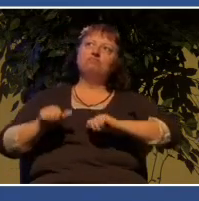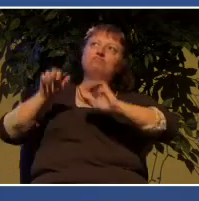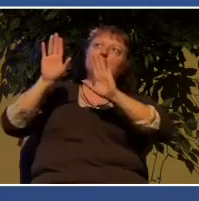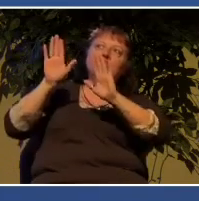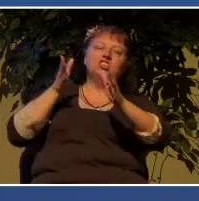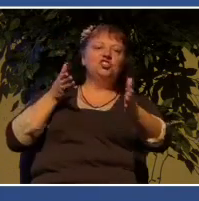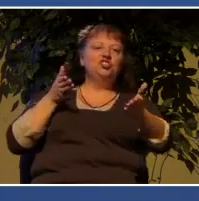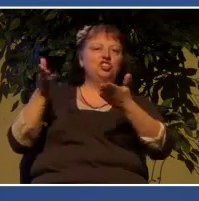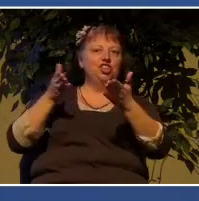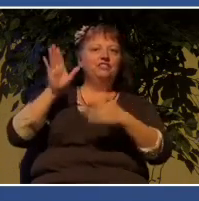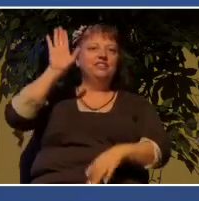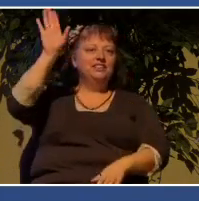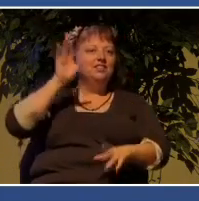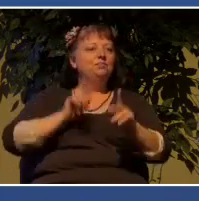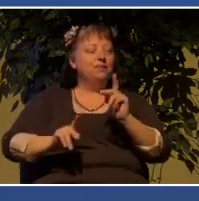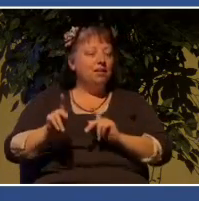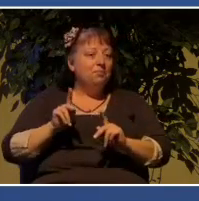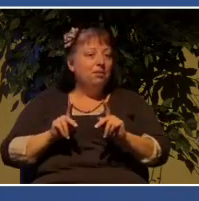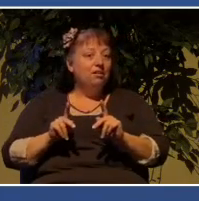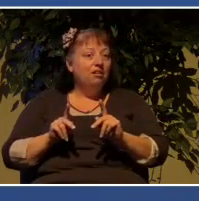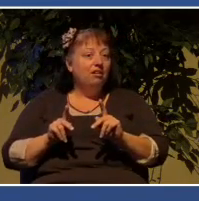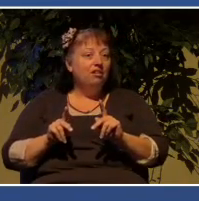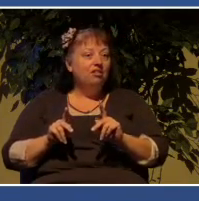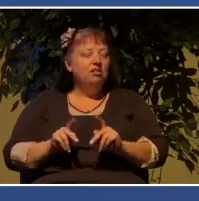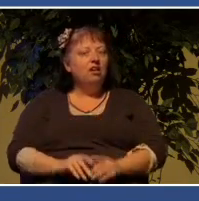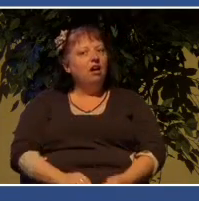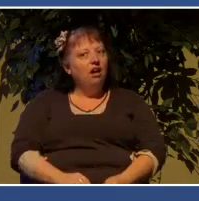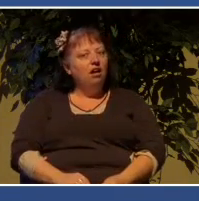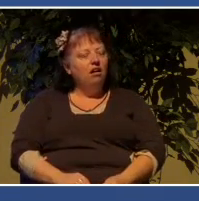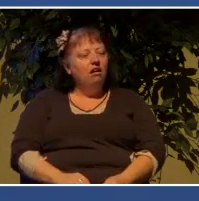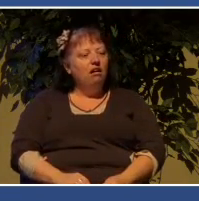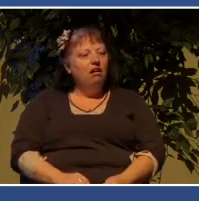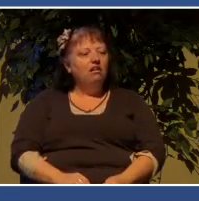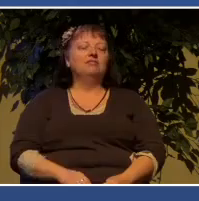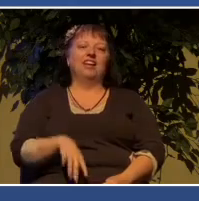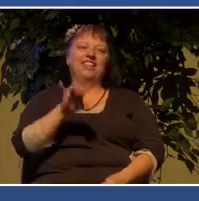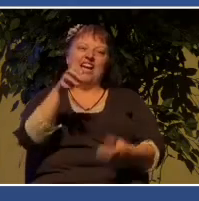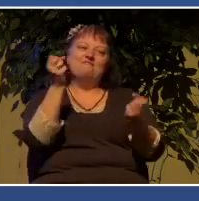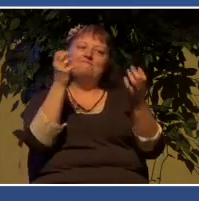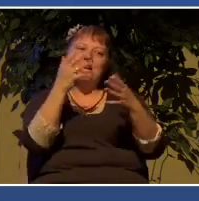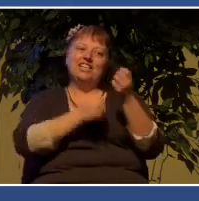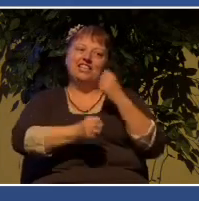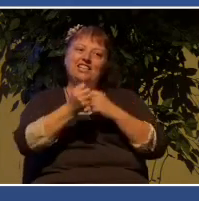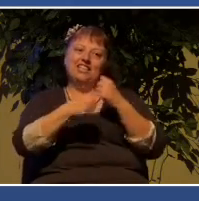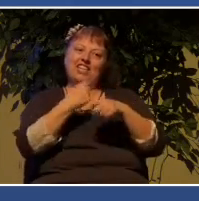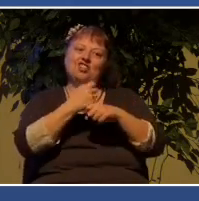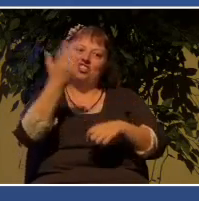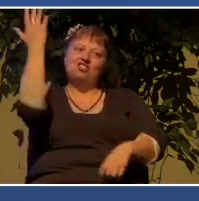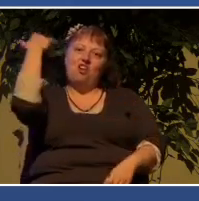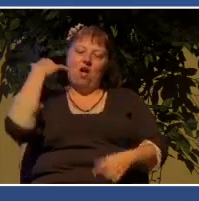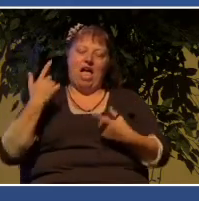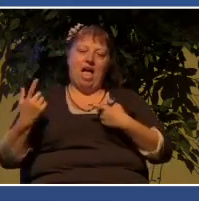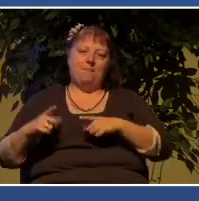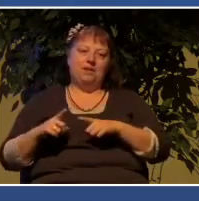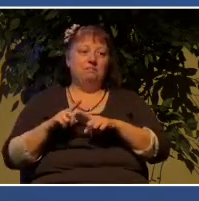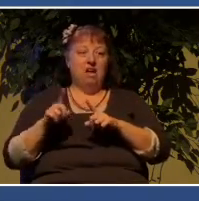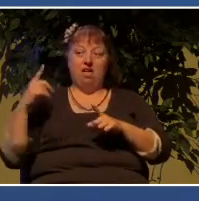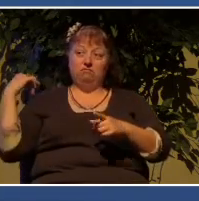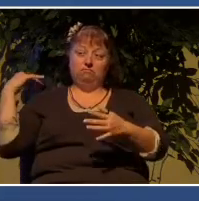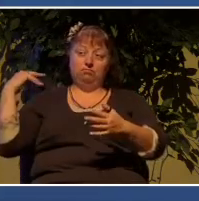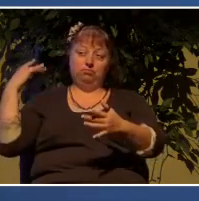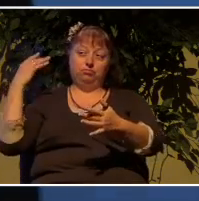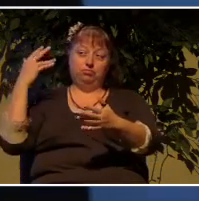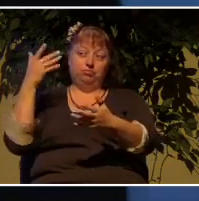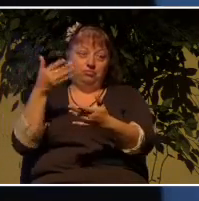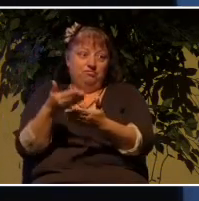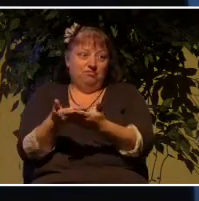people. That's a good many years ago now that happened, but from that day to this, whenever I find myself